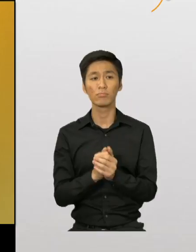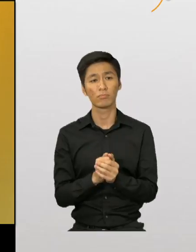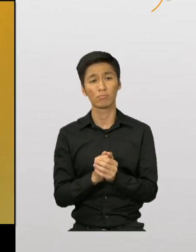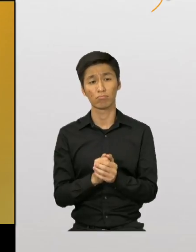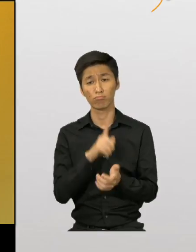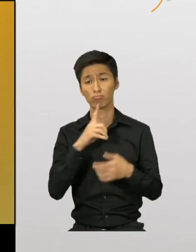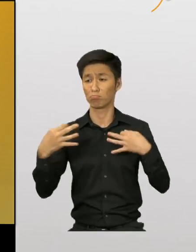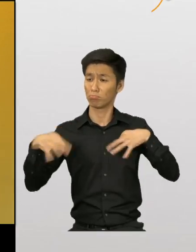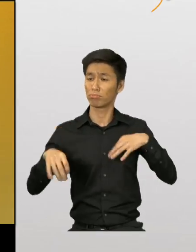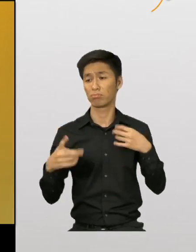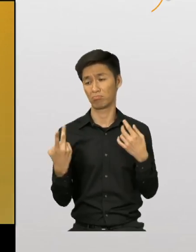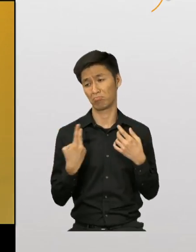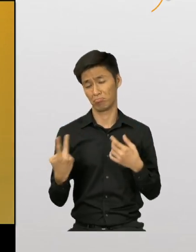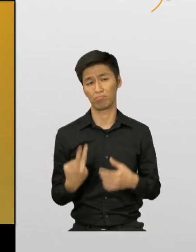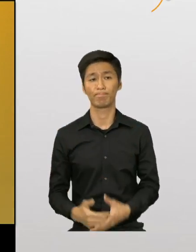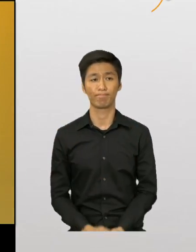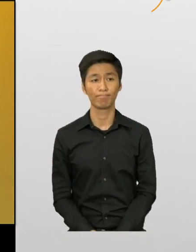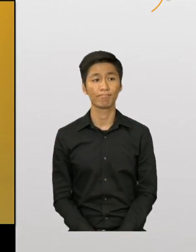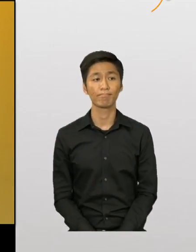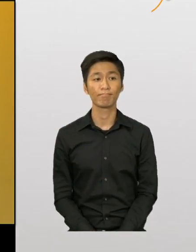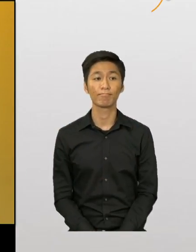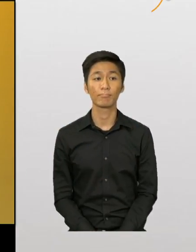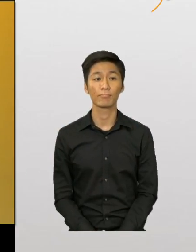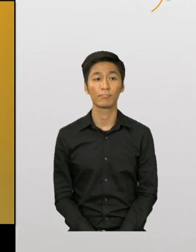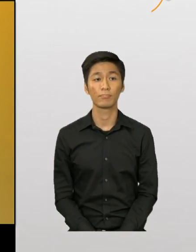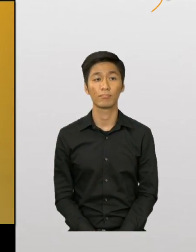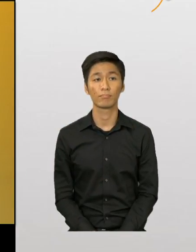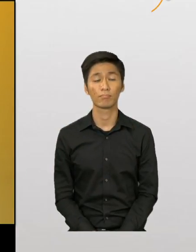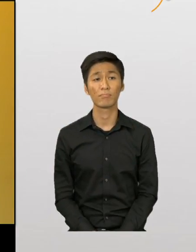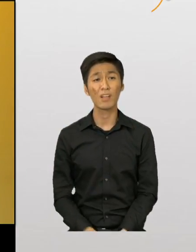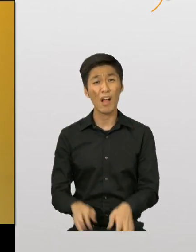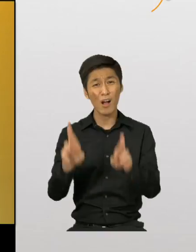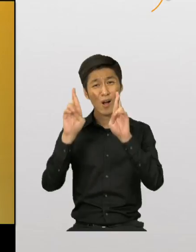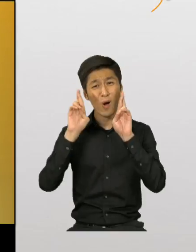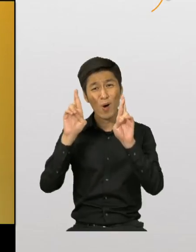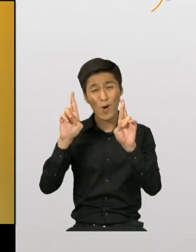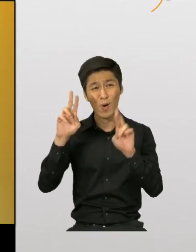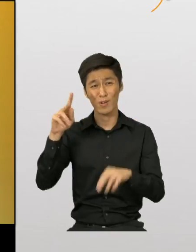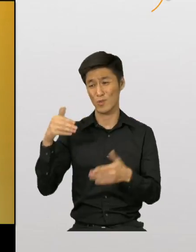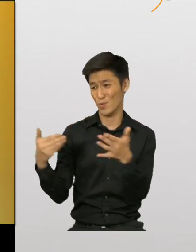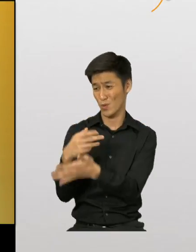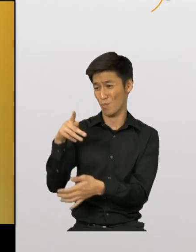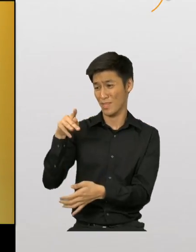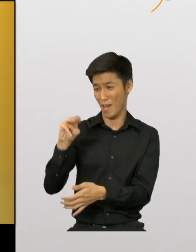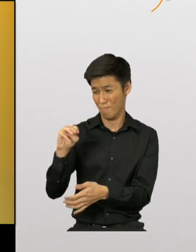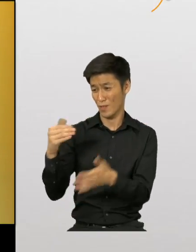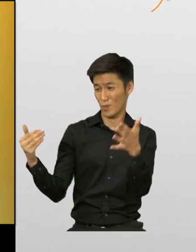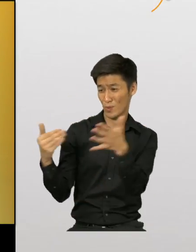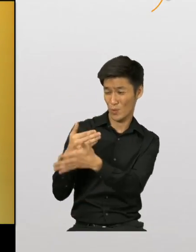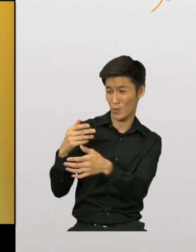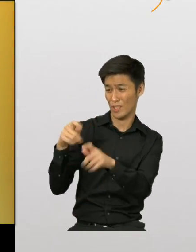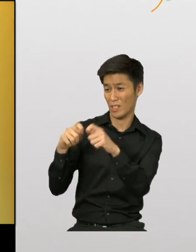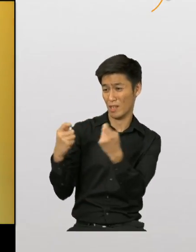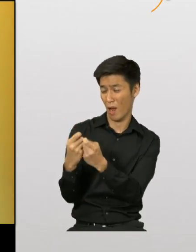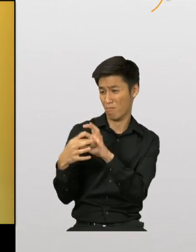benefits to both Singaporeans and Malaysians. And I hope that with Dr. Mahathir and his new team, we can build on our deep